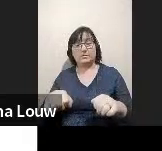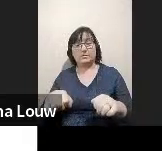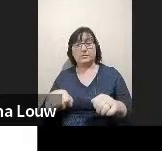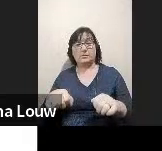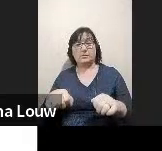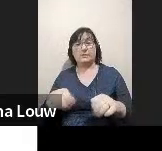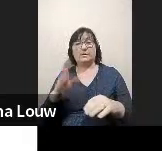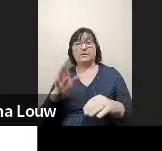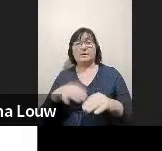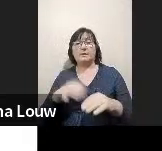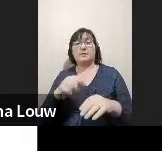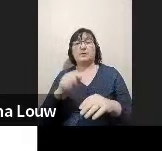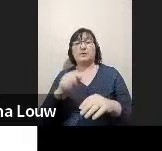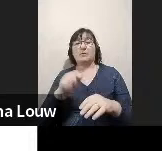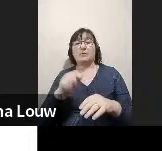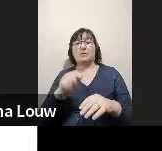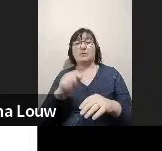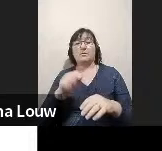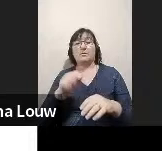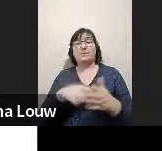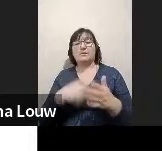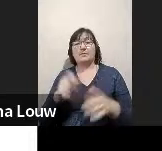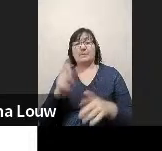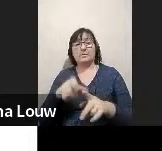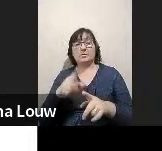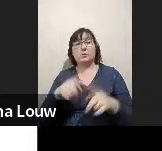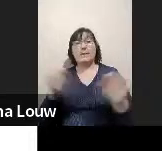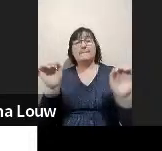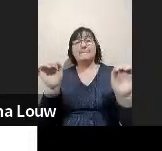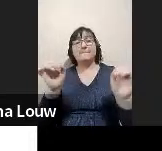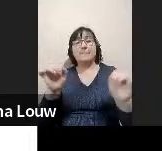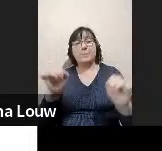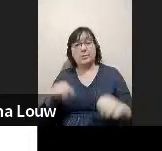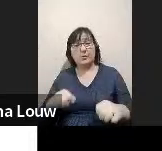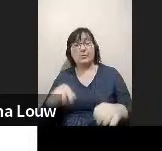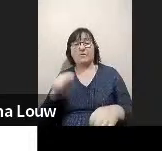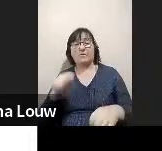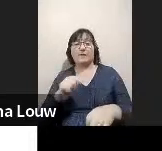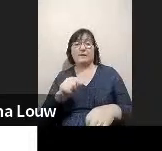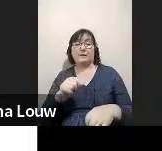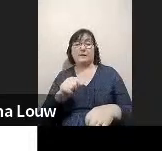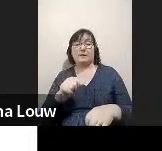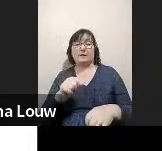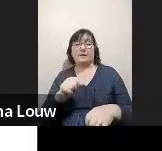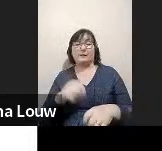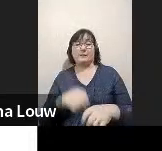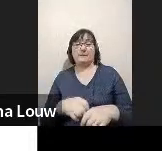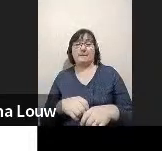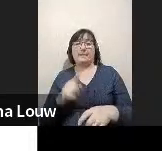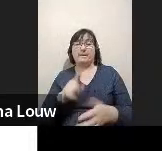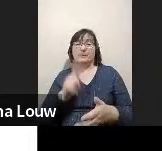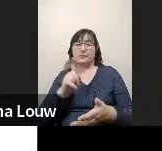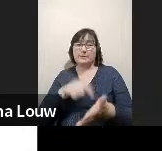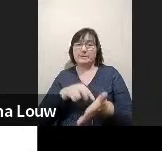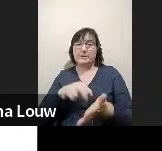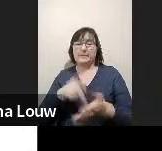to approve that. Okay, so they would need to approve. It's a step that needs to be done. Now, in order to approve, they will go on to